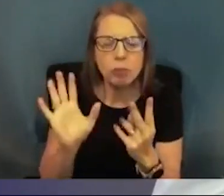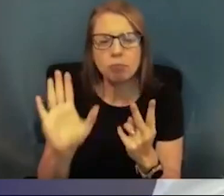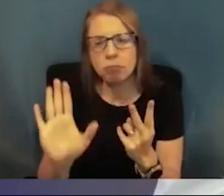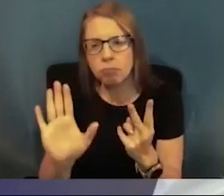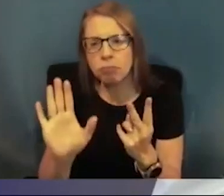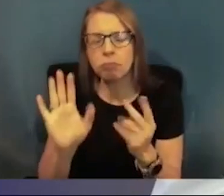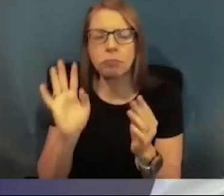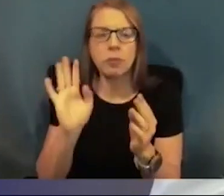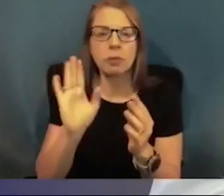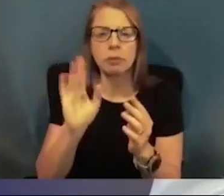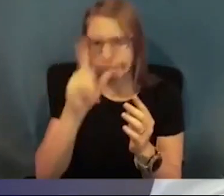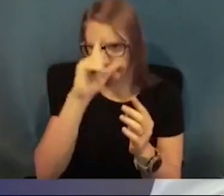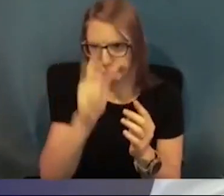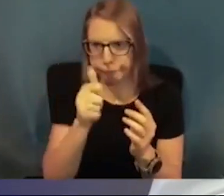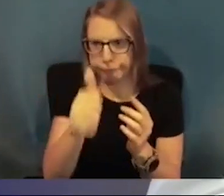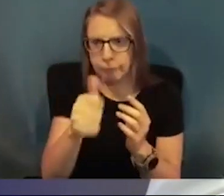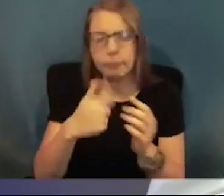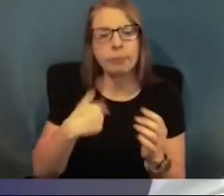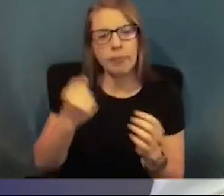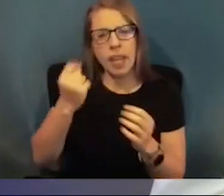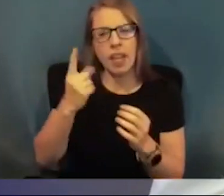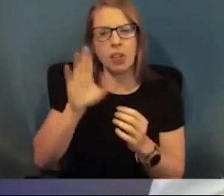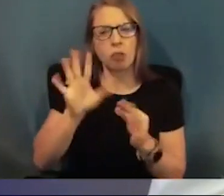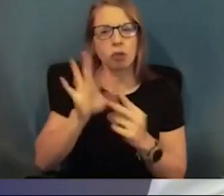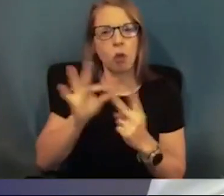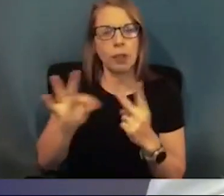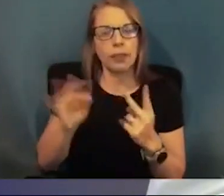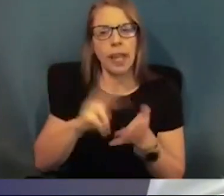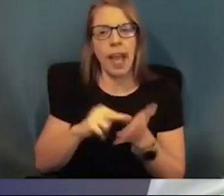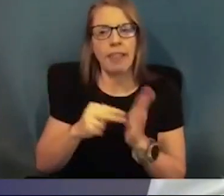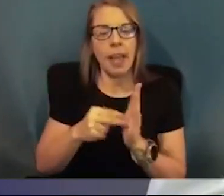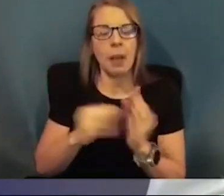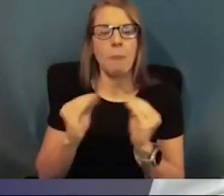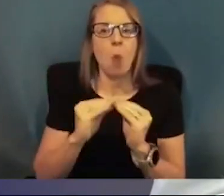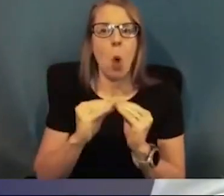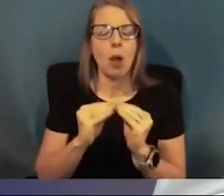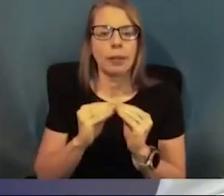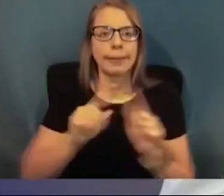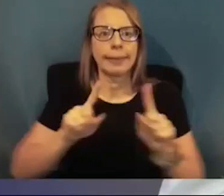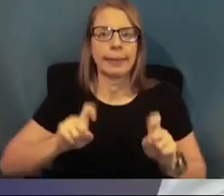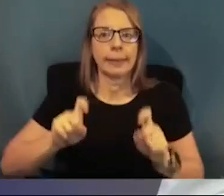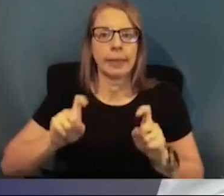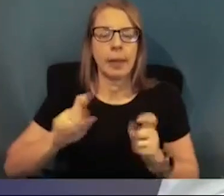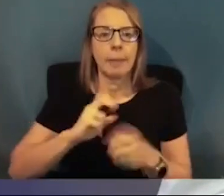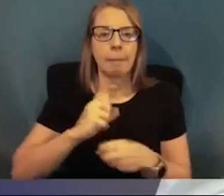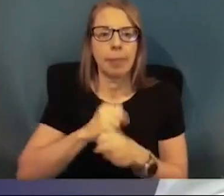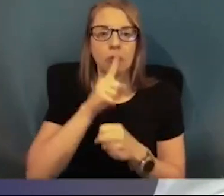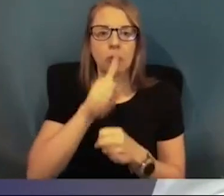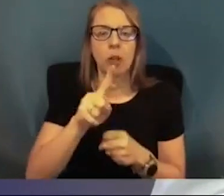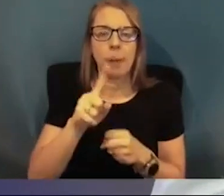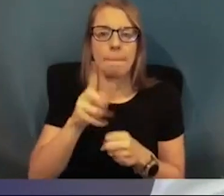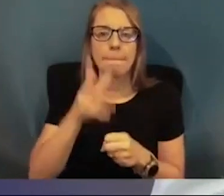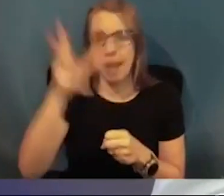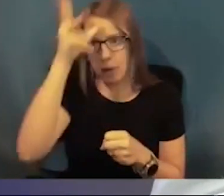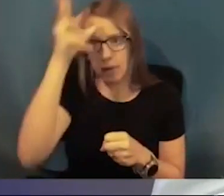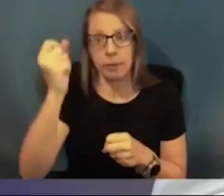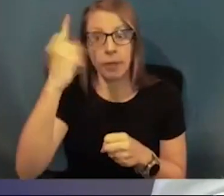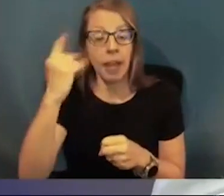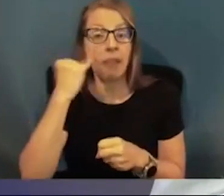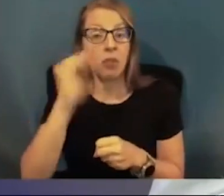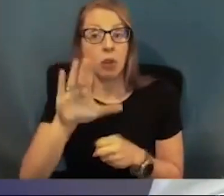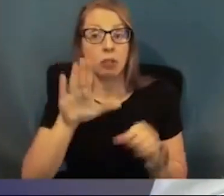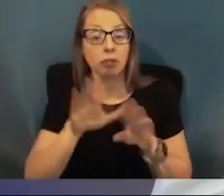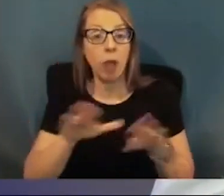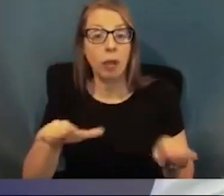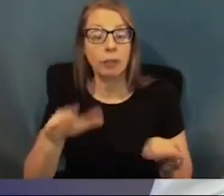might do that. And then more aggressive testing and trying to make sure parents understand if your child is sick or has symptoms